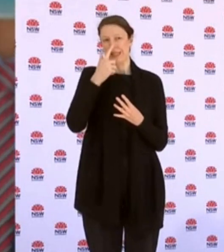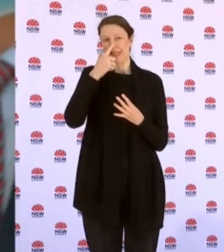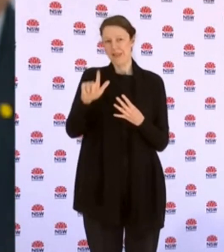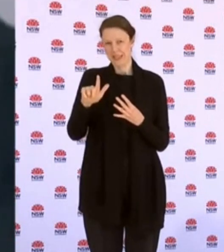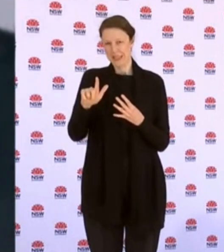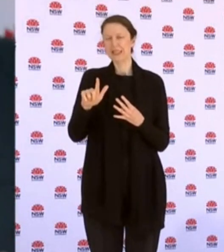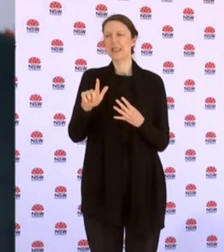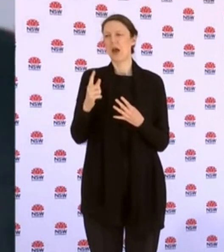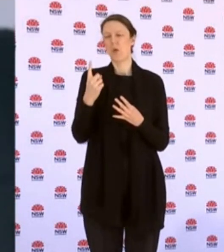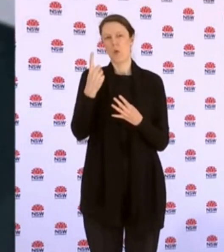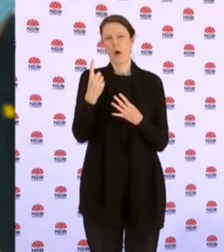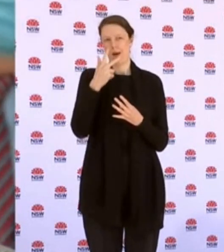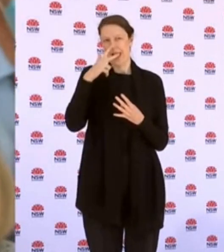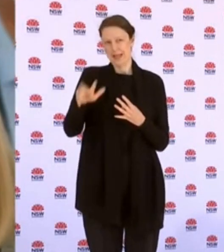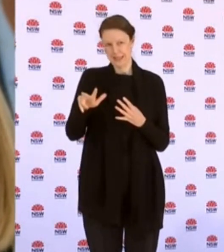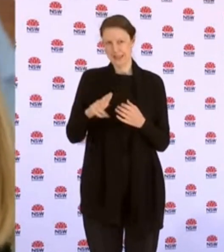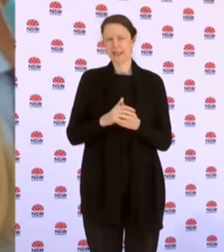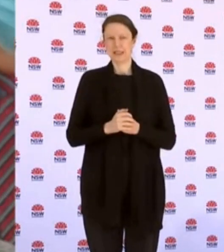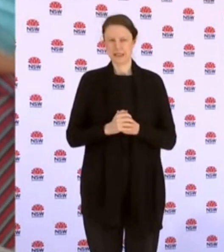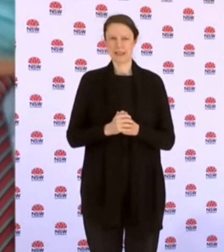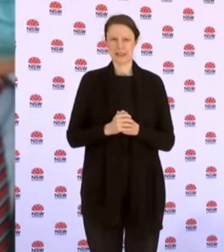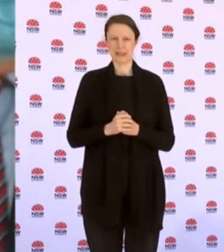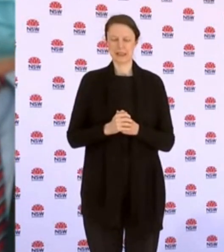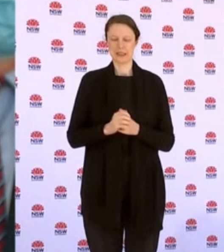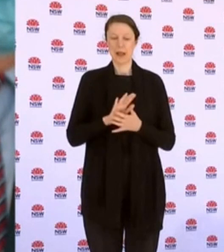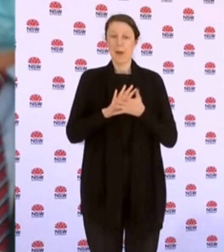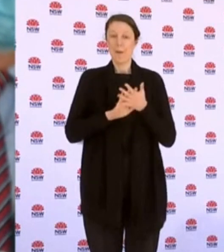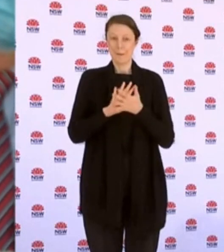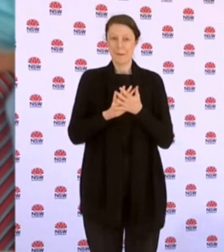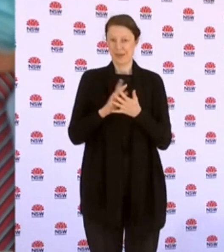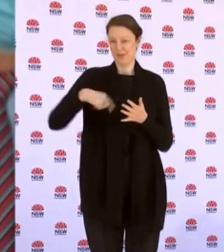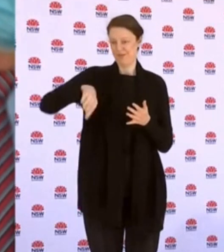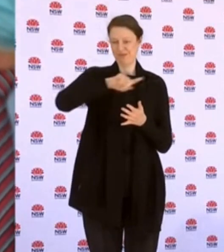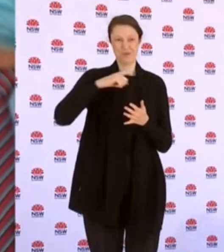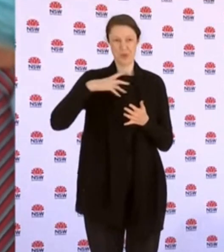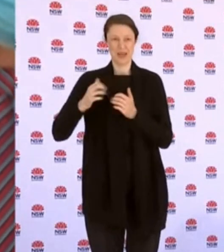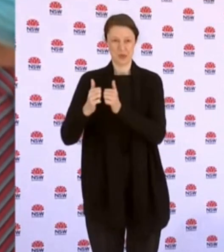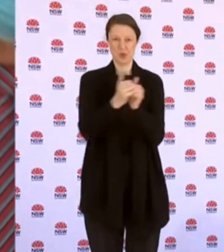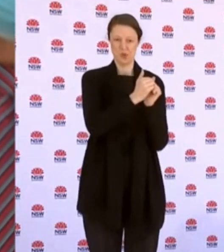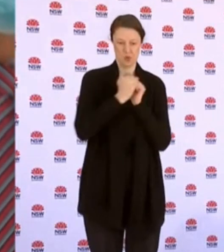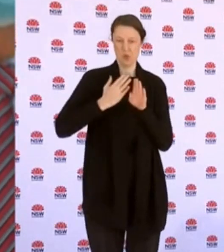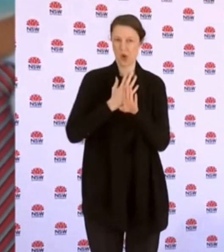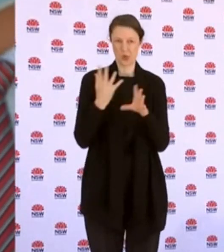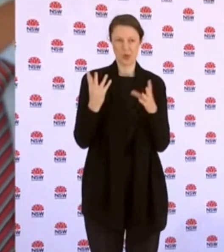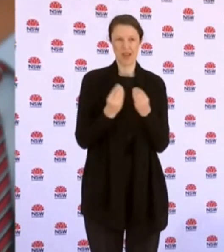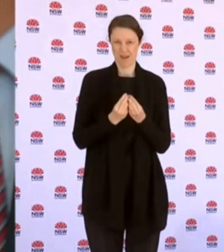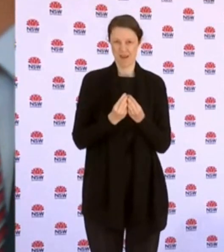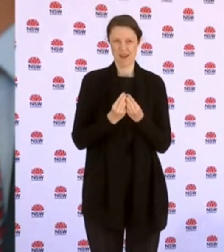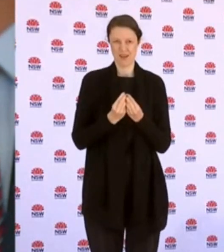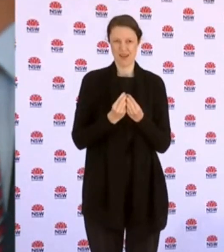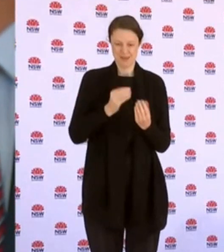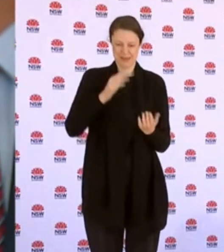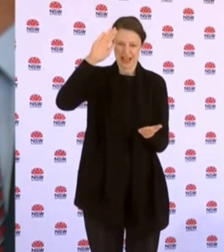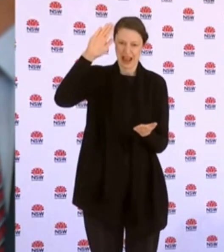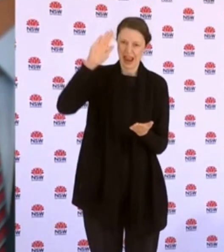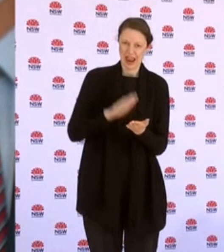80s. So my key message is we have to work together to decrease our exposures